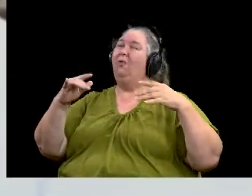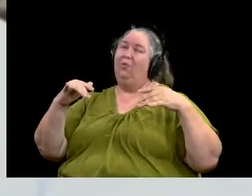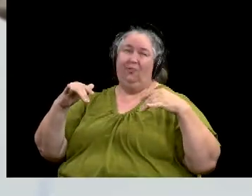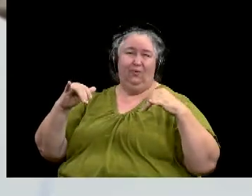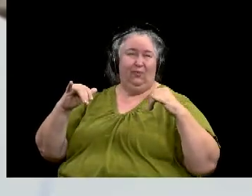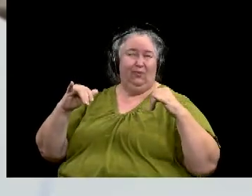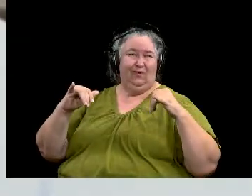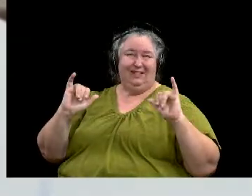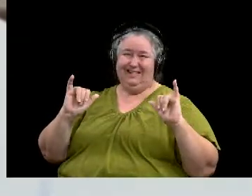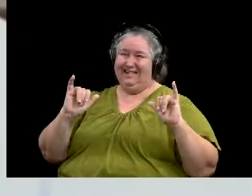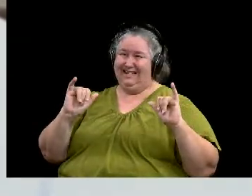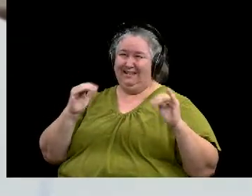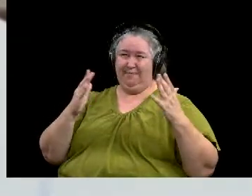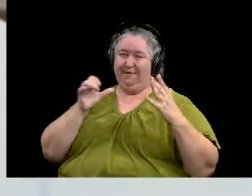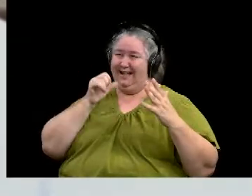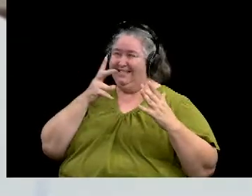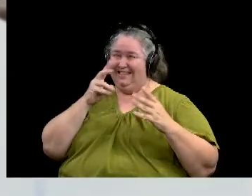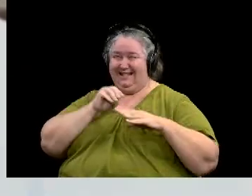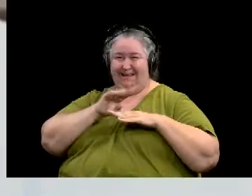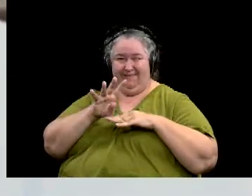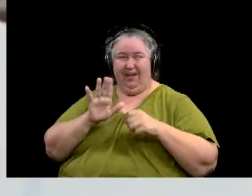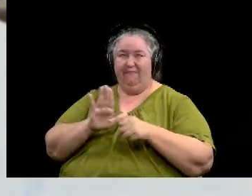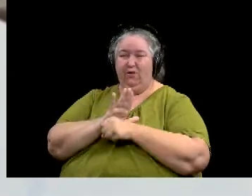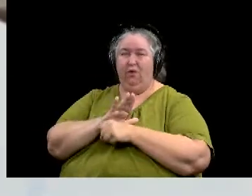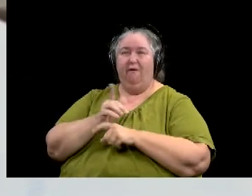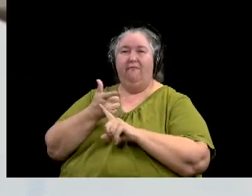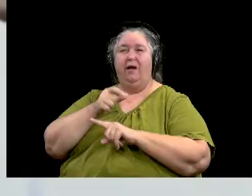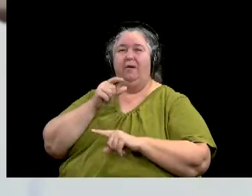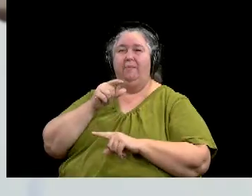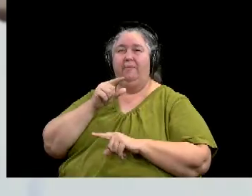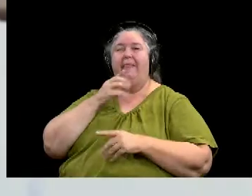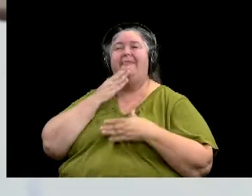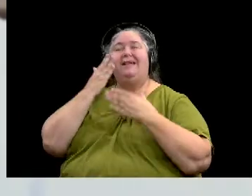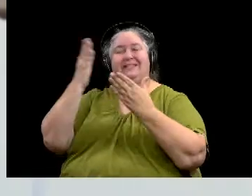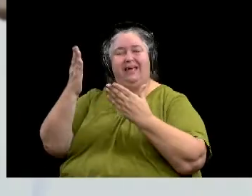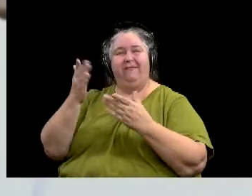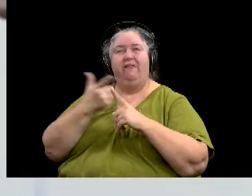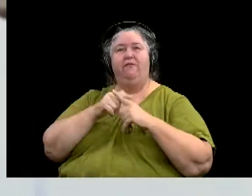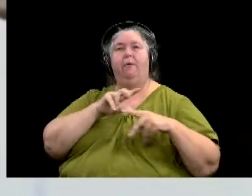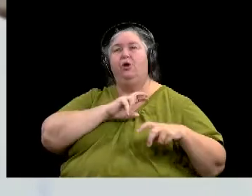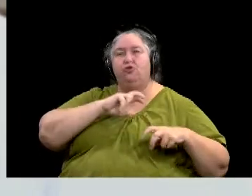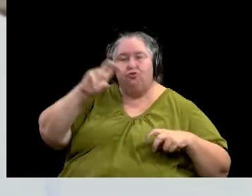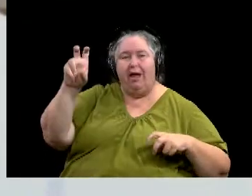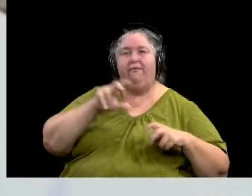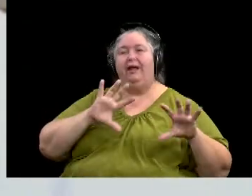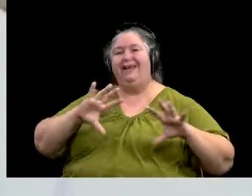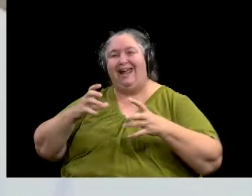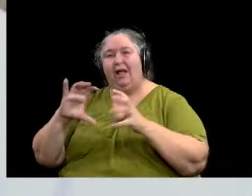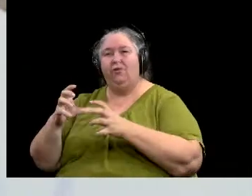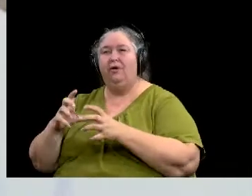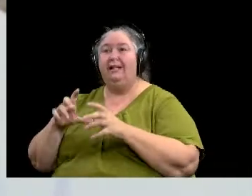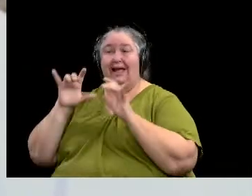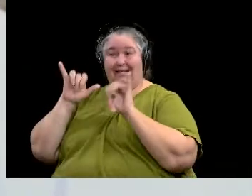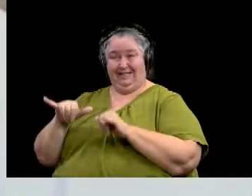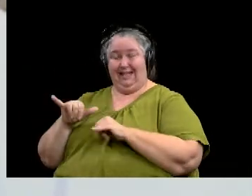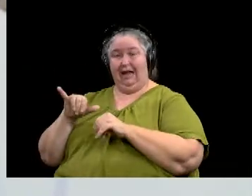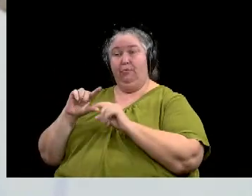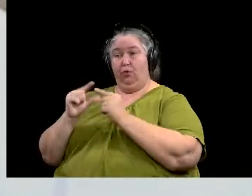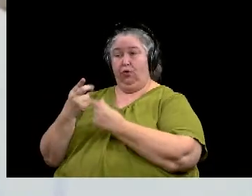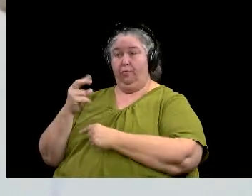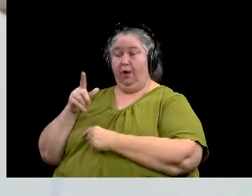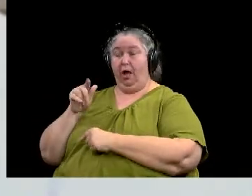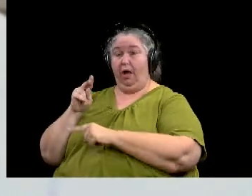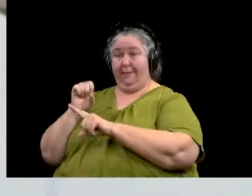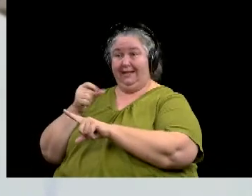travel and gatherings. That same group at Hopkins point out that if Thanksgiving holidays are to make